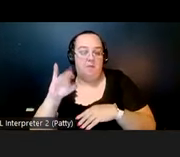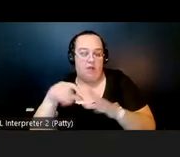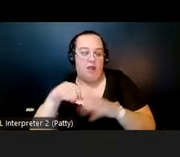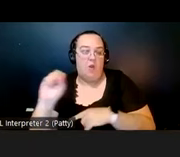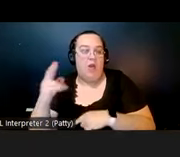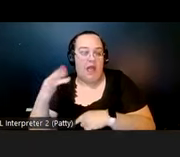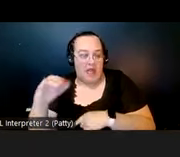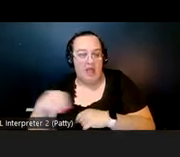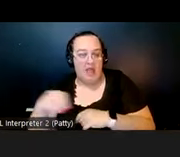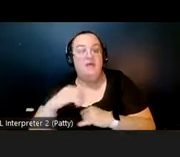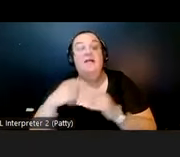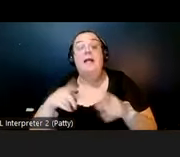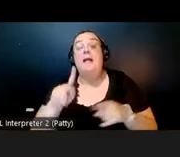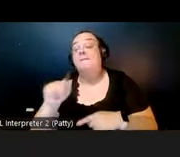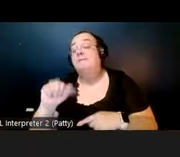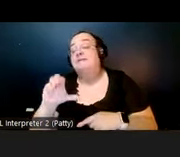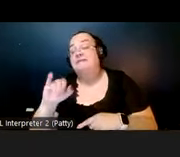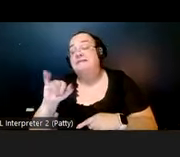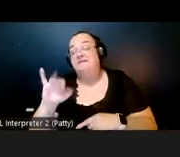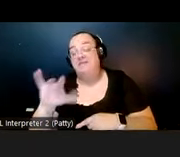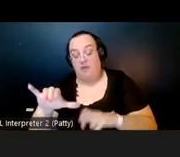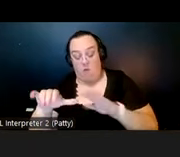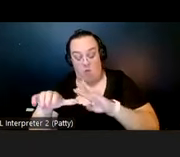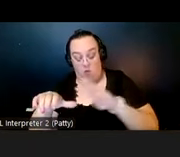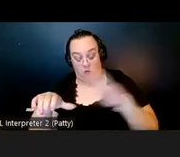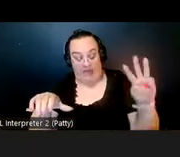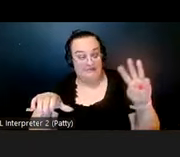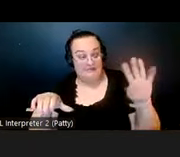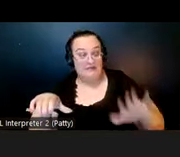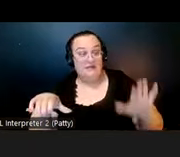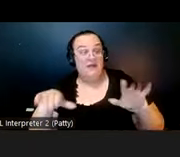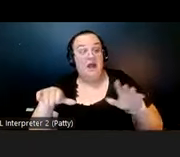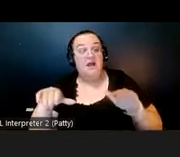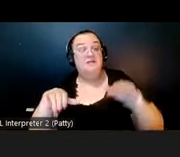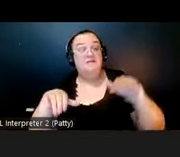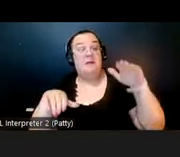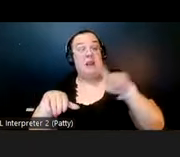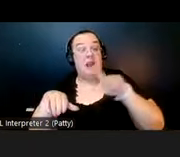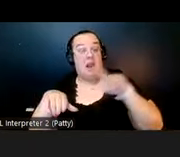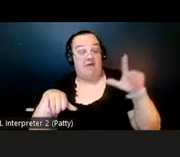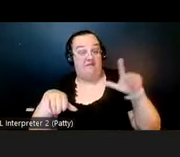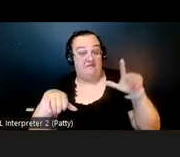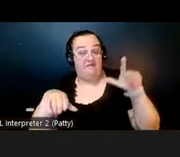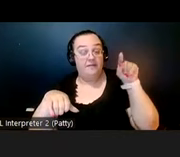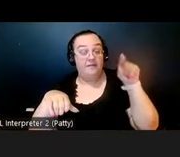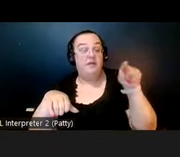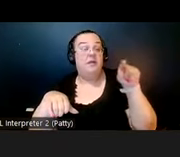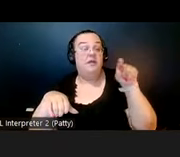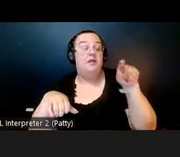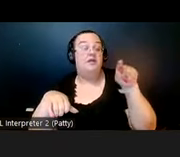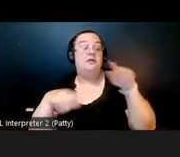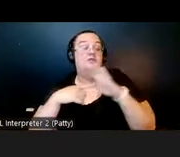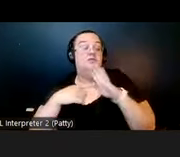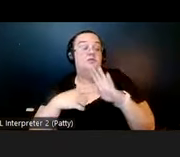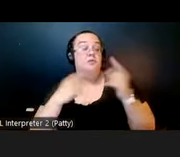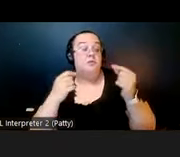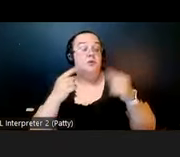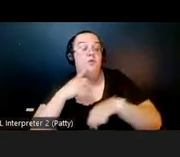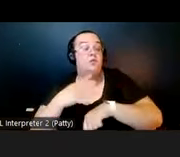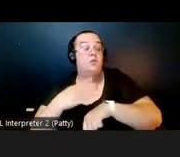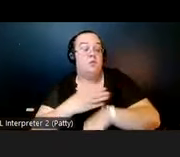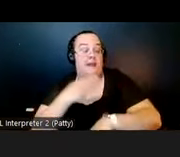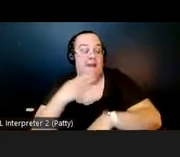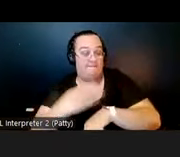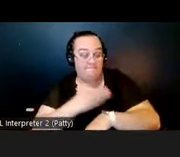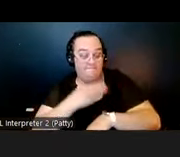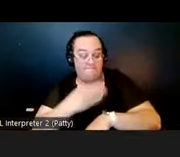Finally, at the Pacific West region, the upper left of the screen shows a rehabilitation